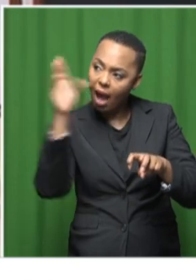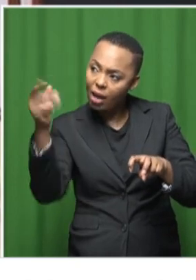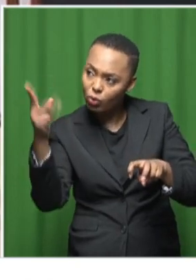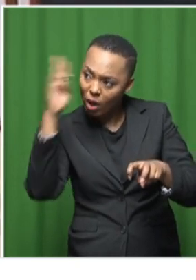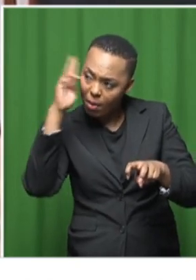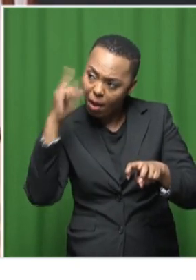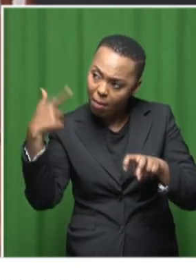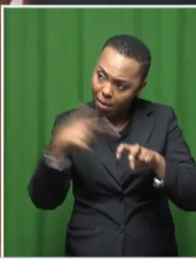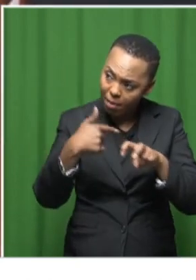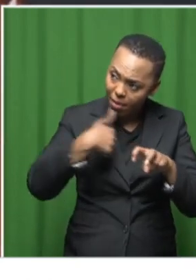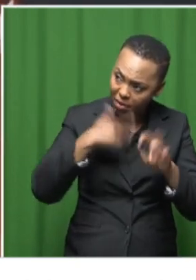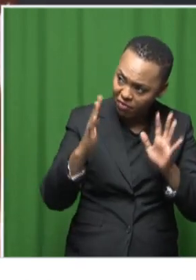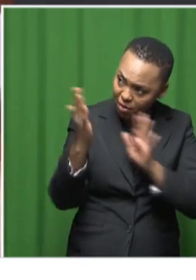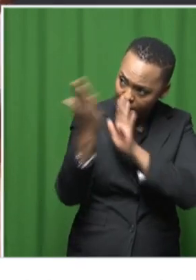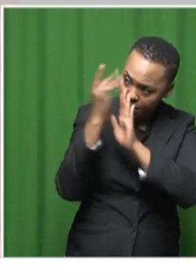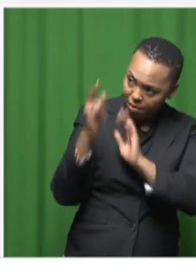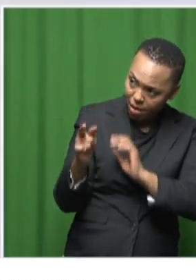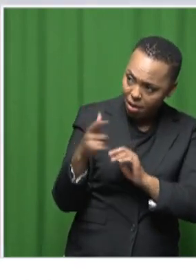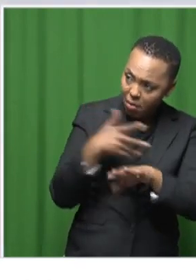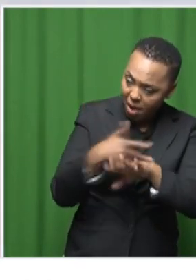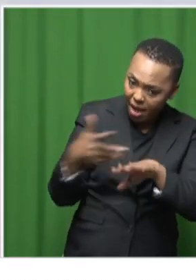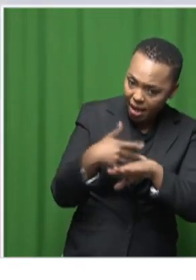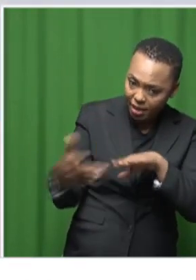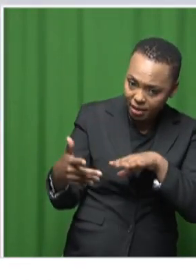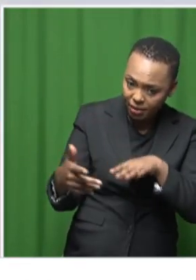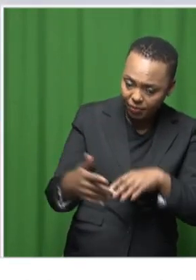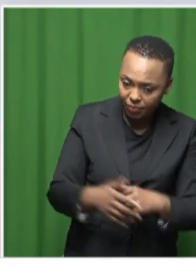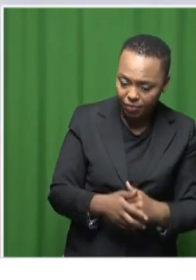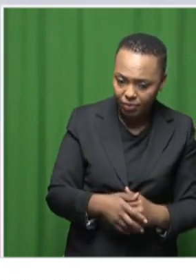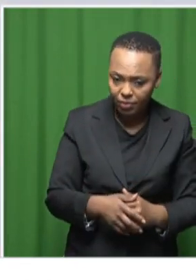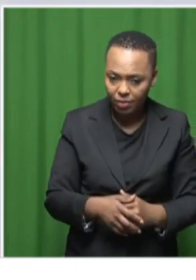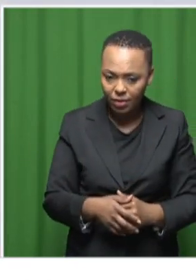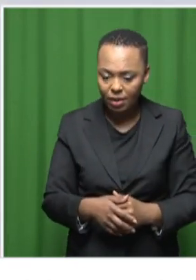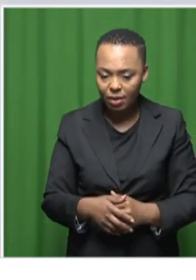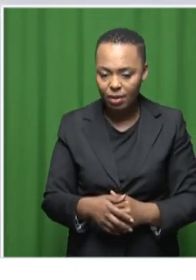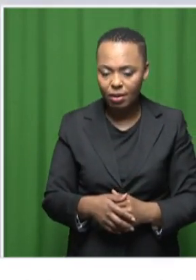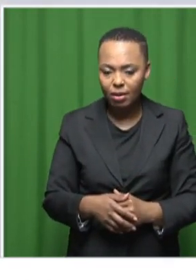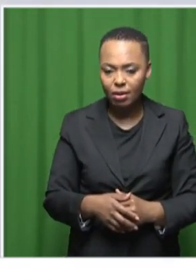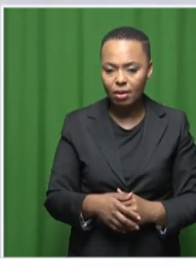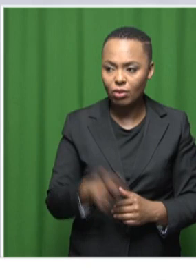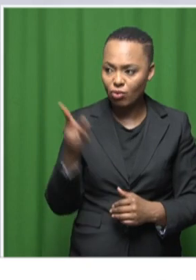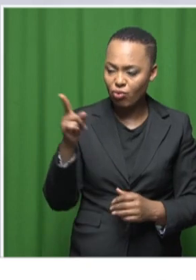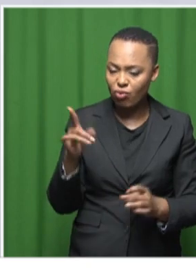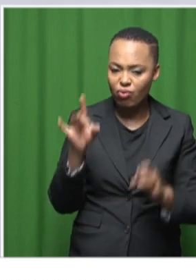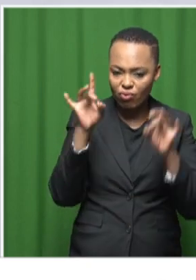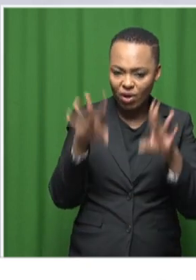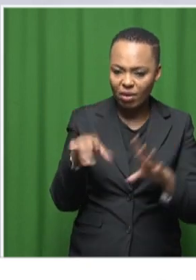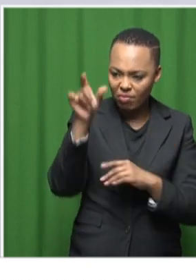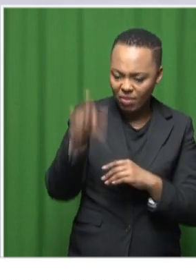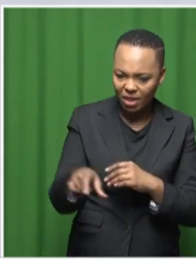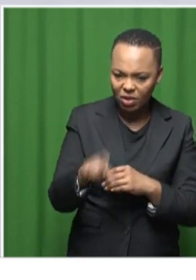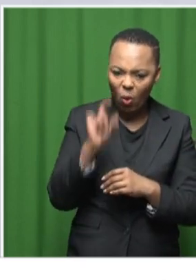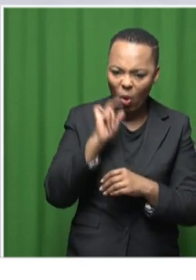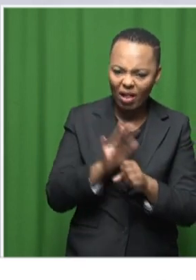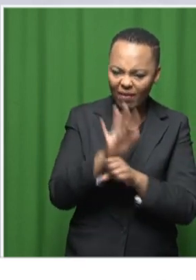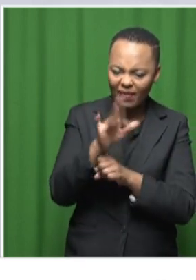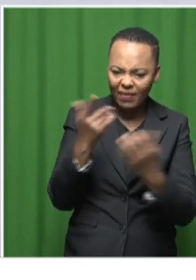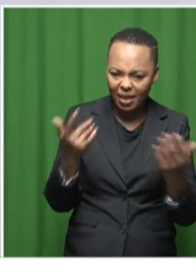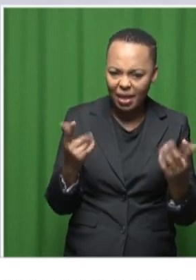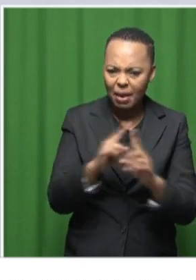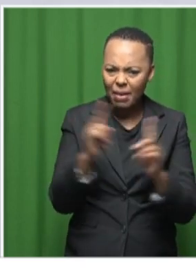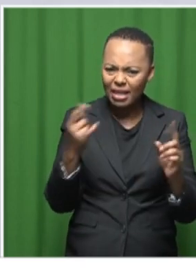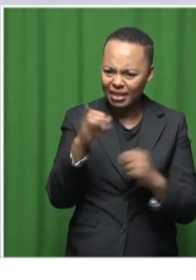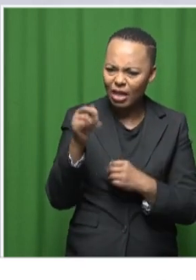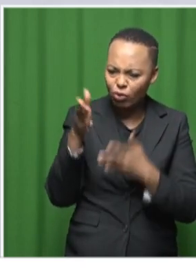lay on the floor of her classroom, bleeding. You were a hateful bigot with an AR-15 and a God complex. You still